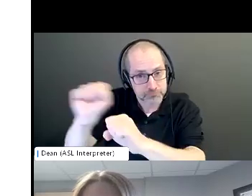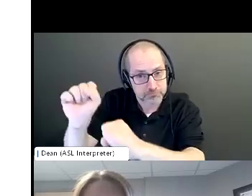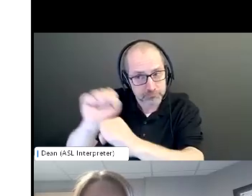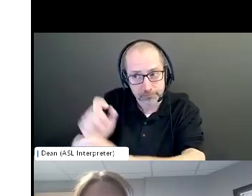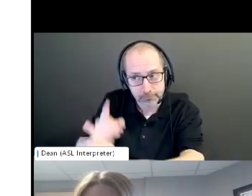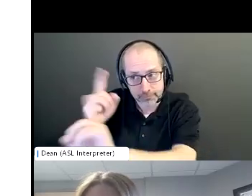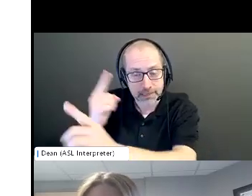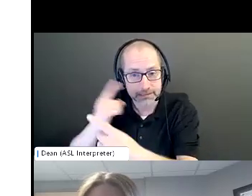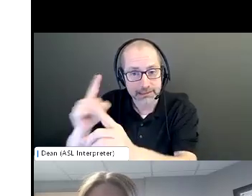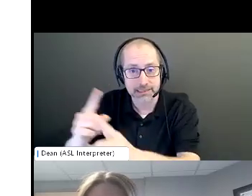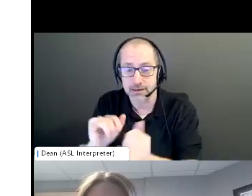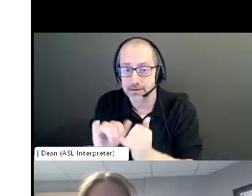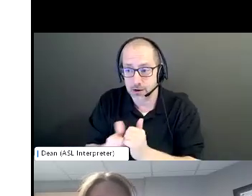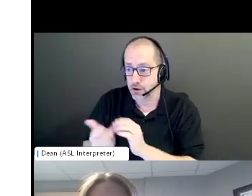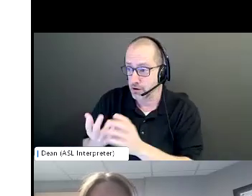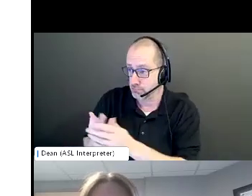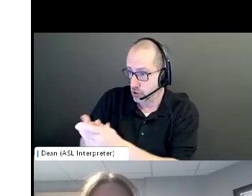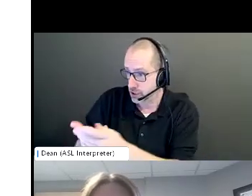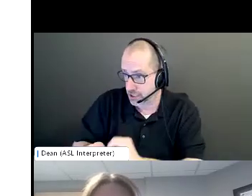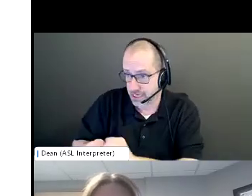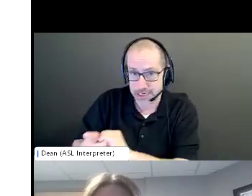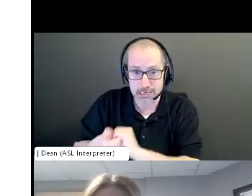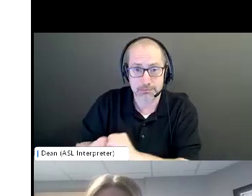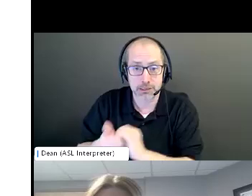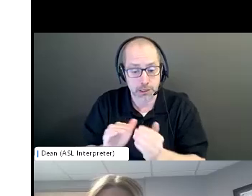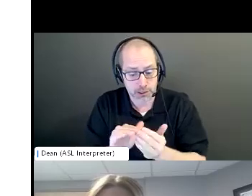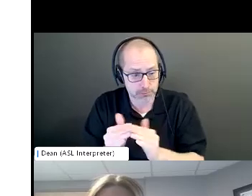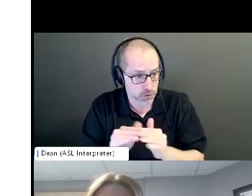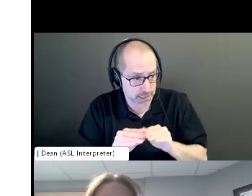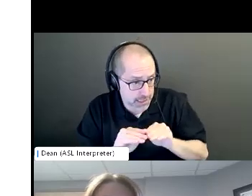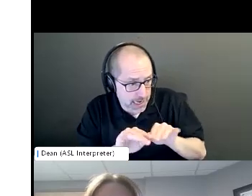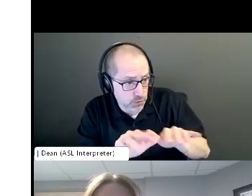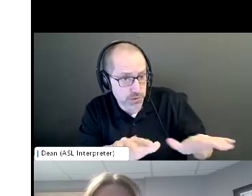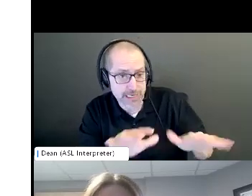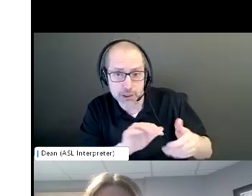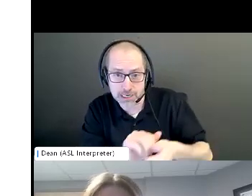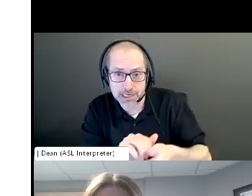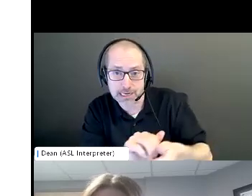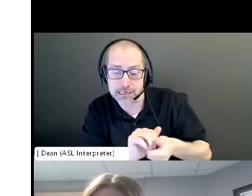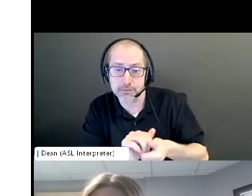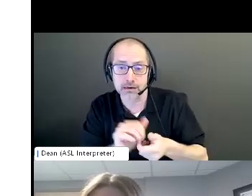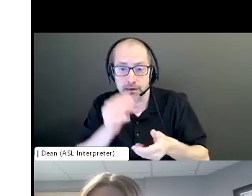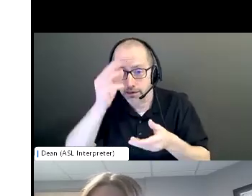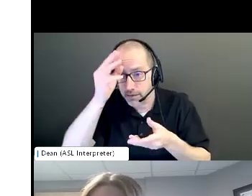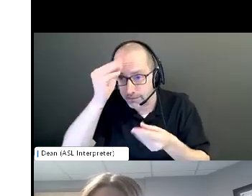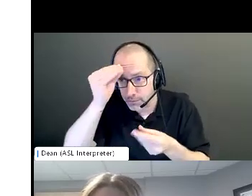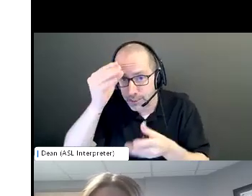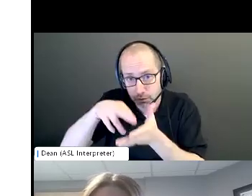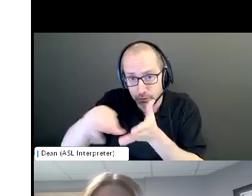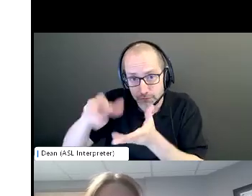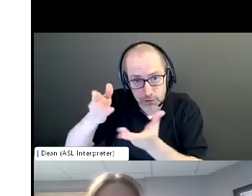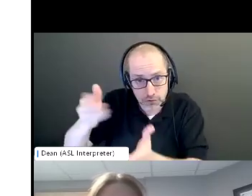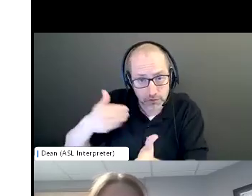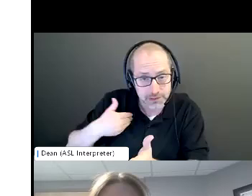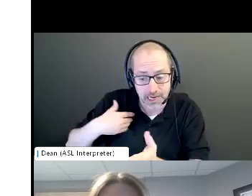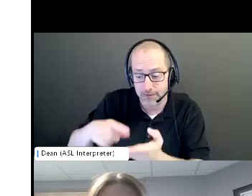meaningful partnerships, our community outreach and engagement efforts, through our information and referral service, resource